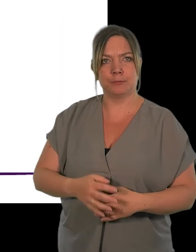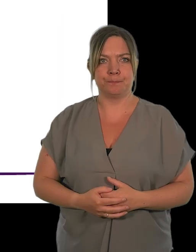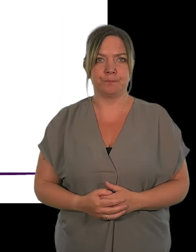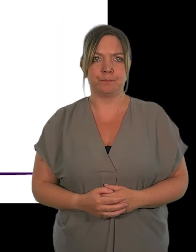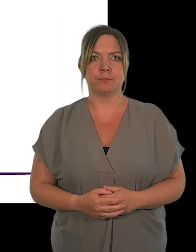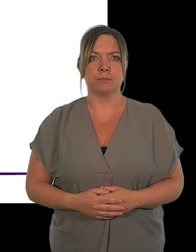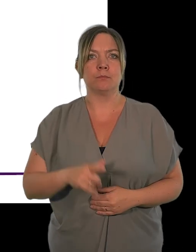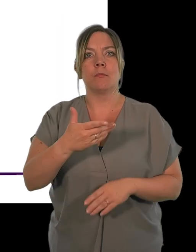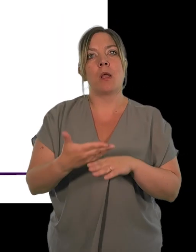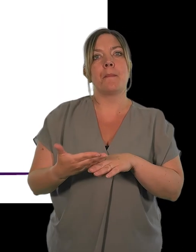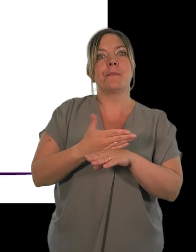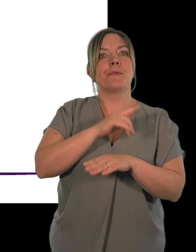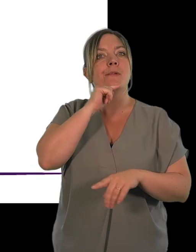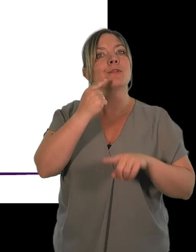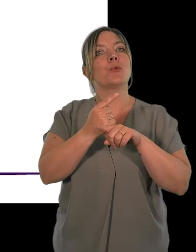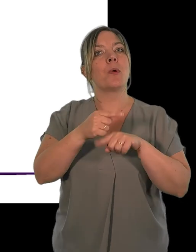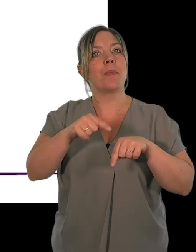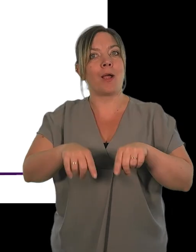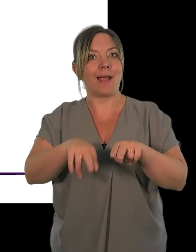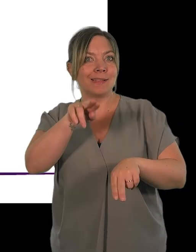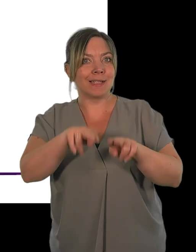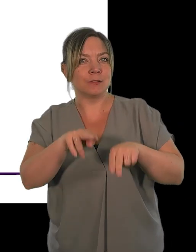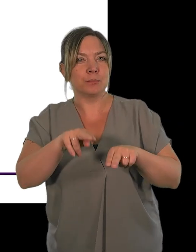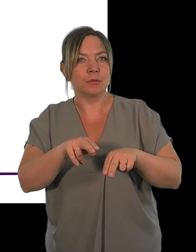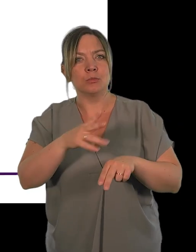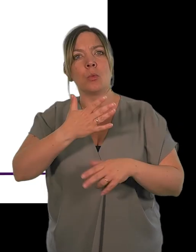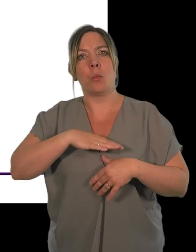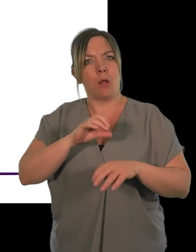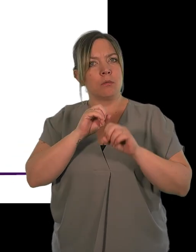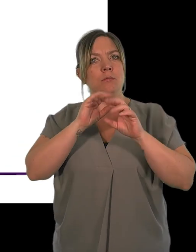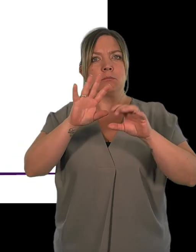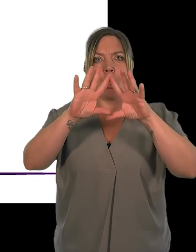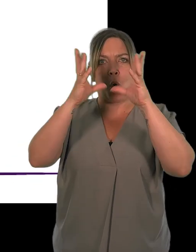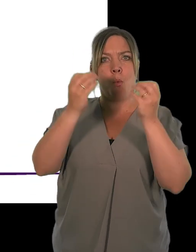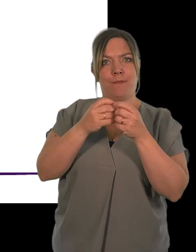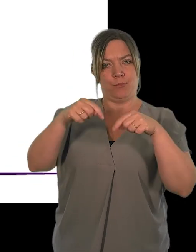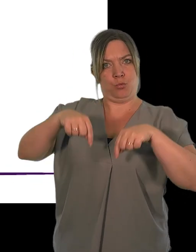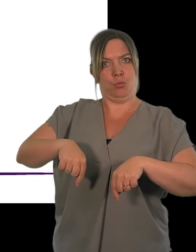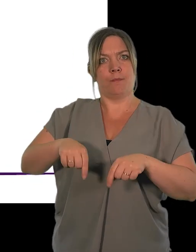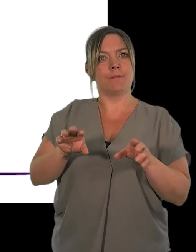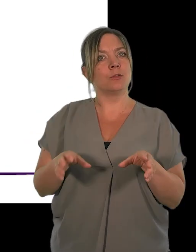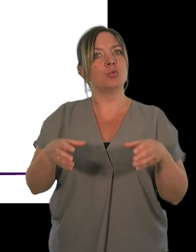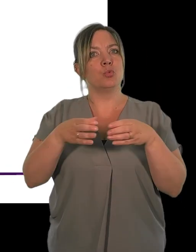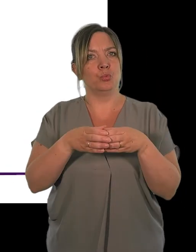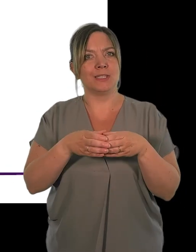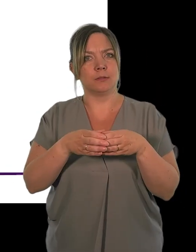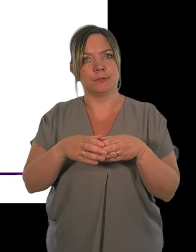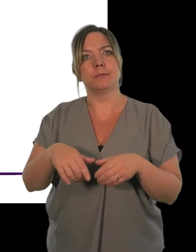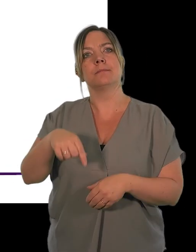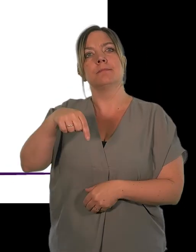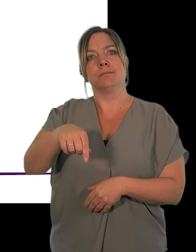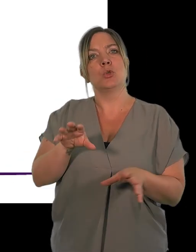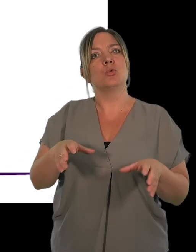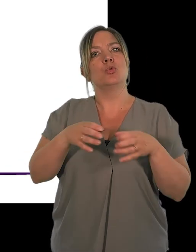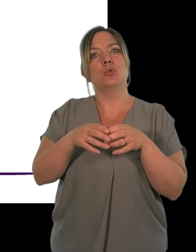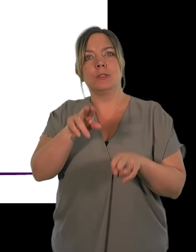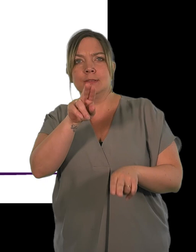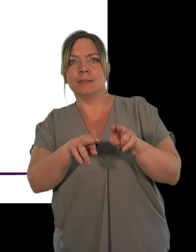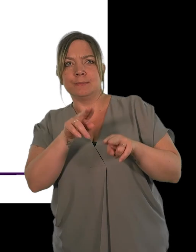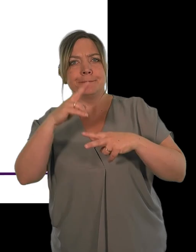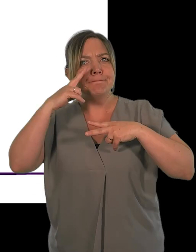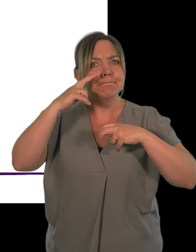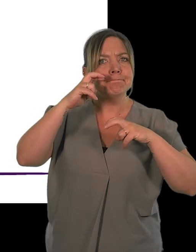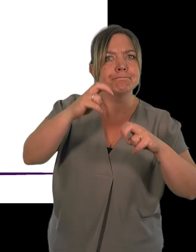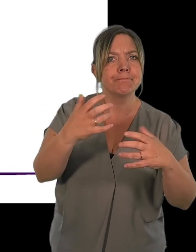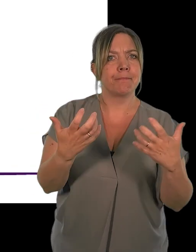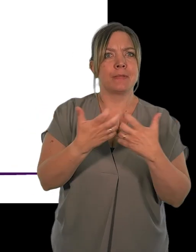Before we go into the assessment, I would just like to give you a brief overview of the unit. This unit of assessment looks at